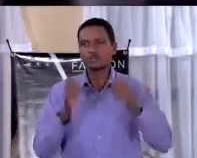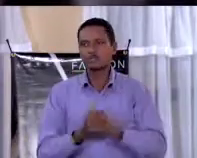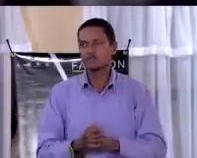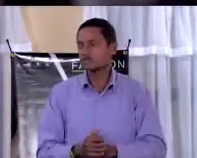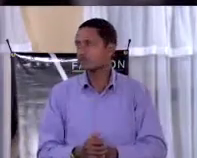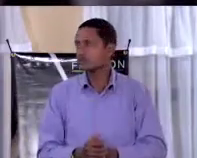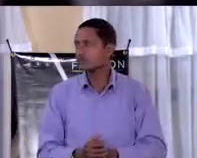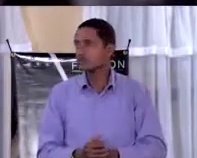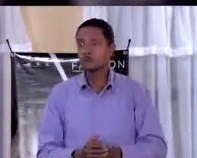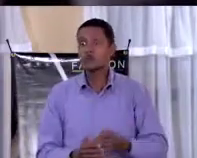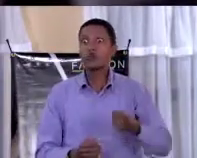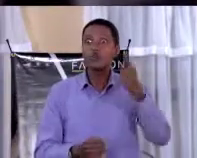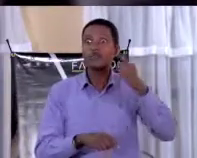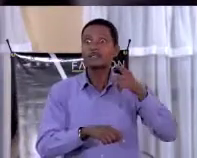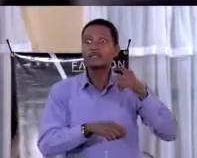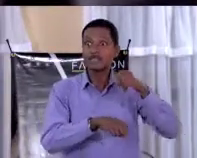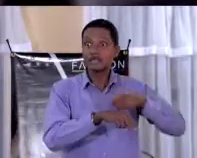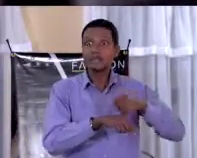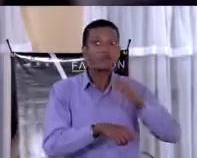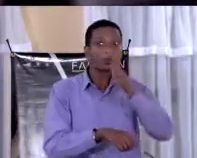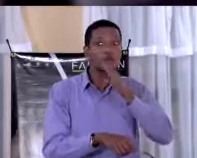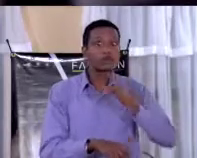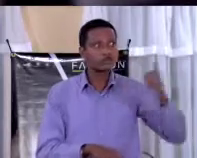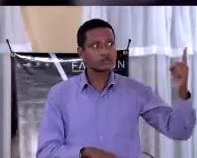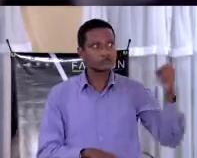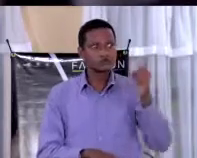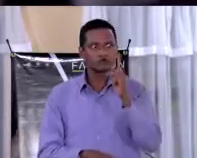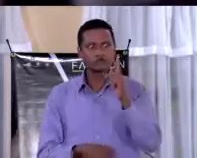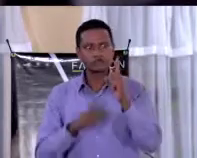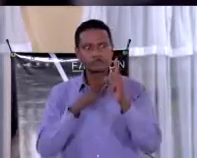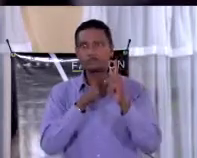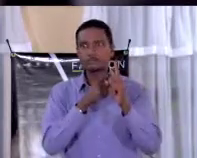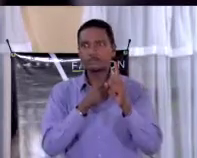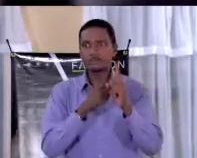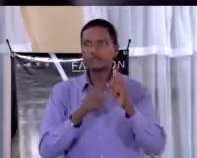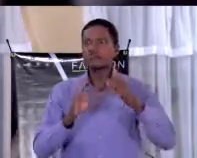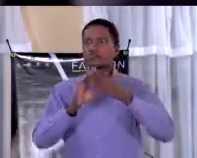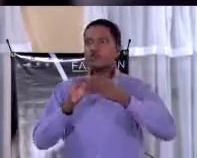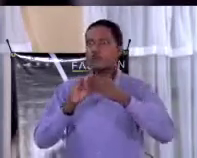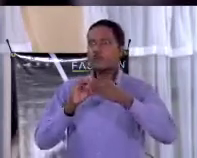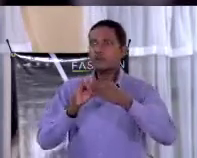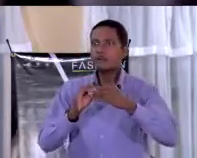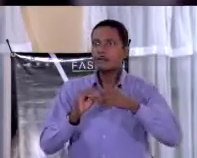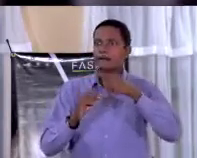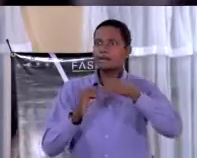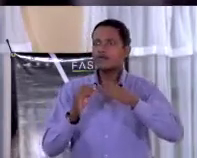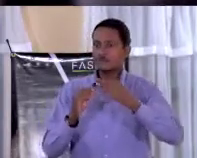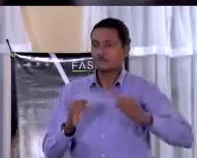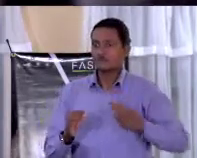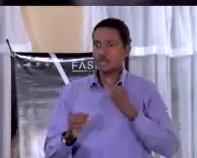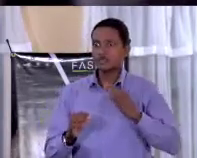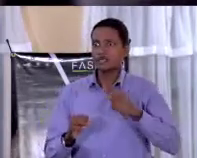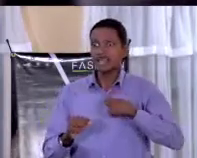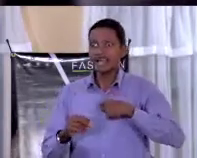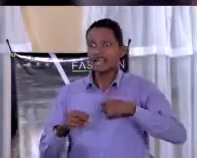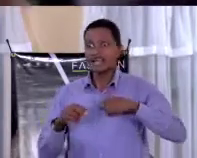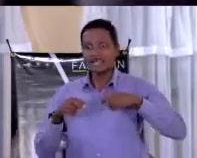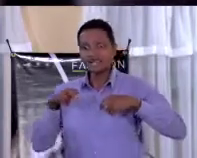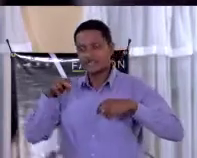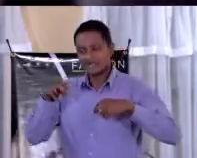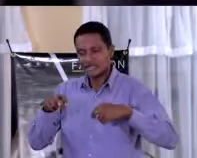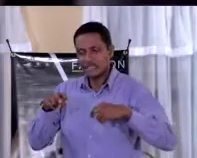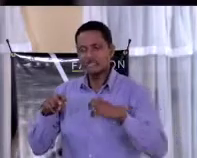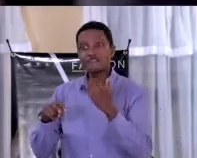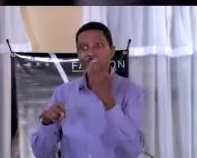corner. And when she went up to talk, she gave me the mic. Of course, the Kingsley Scoopers just made because he brought her in to speak. And she said, but you